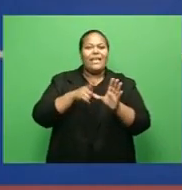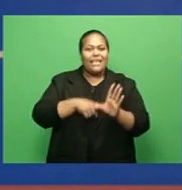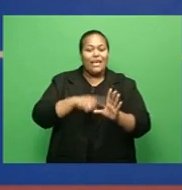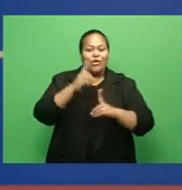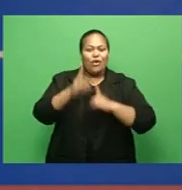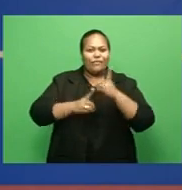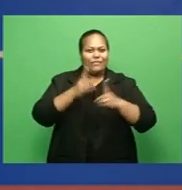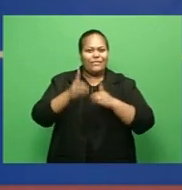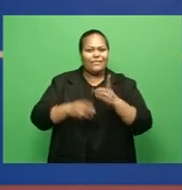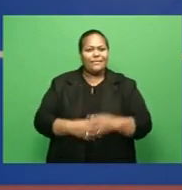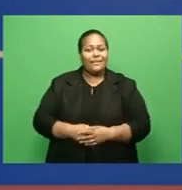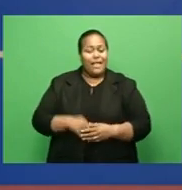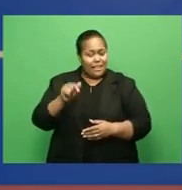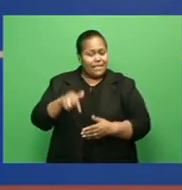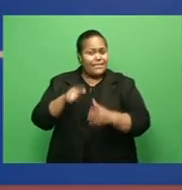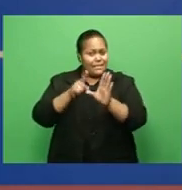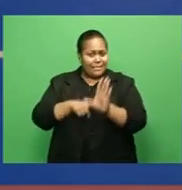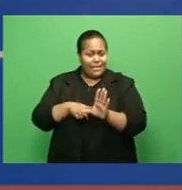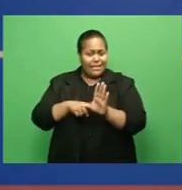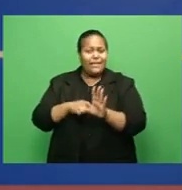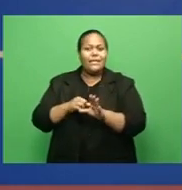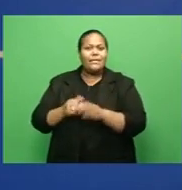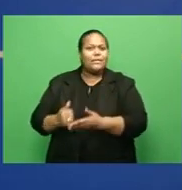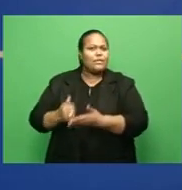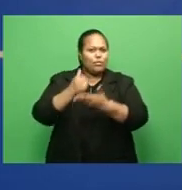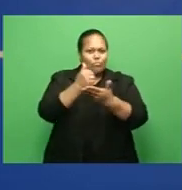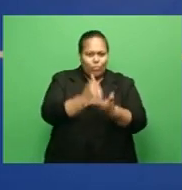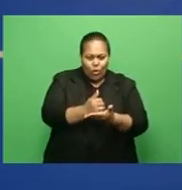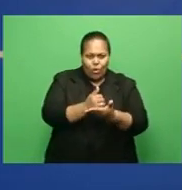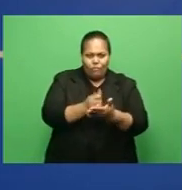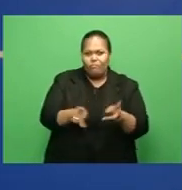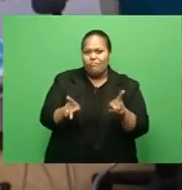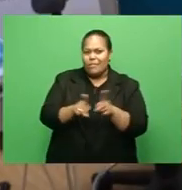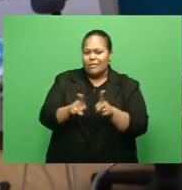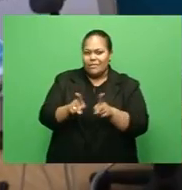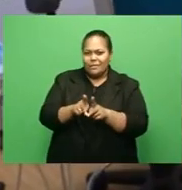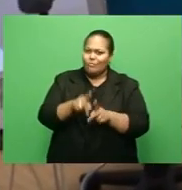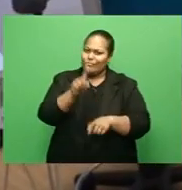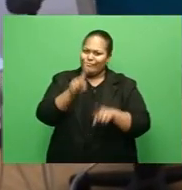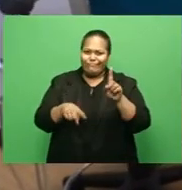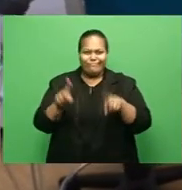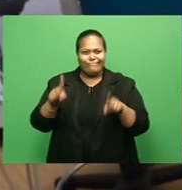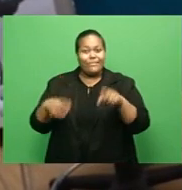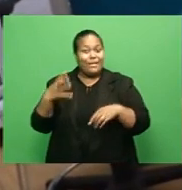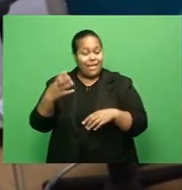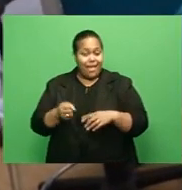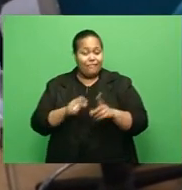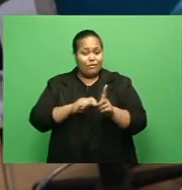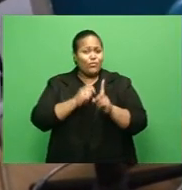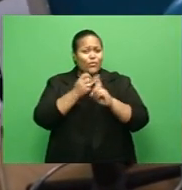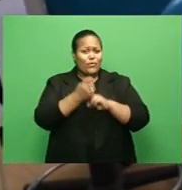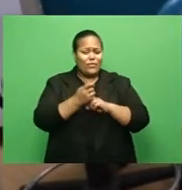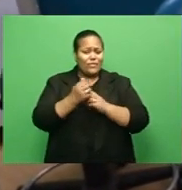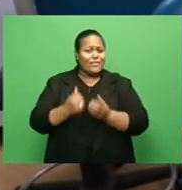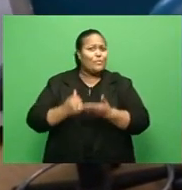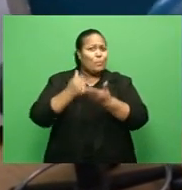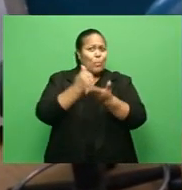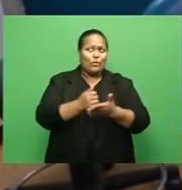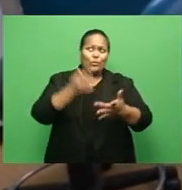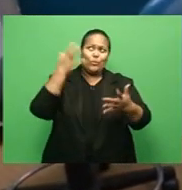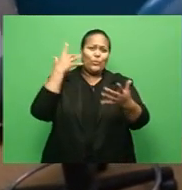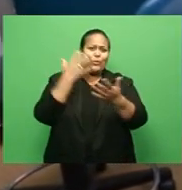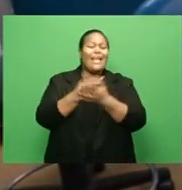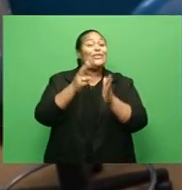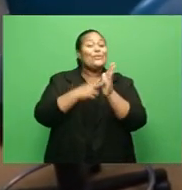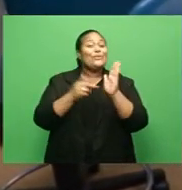partners this year is varied. We have our traditional sponsors, especially from New